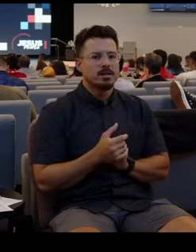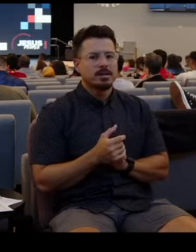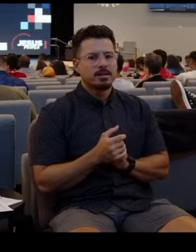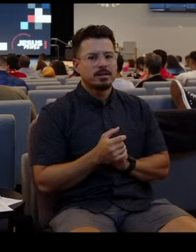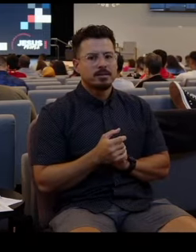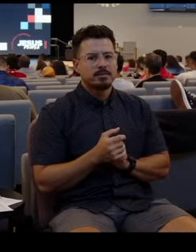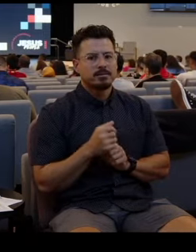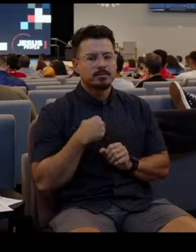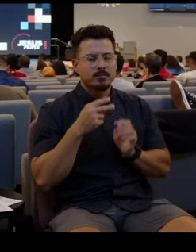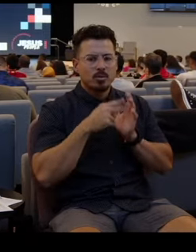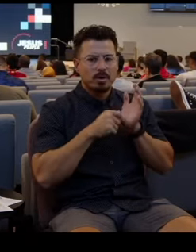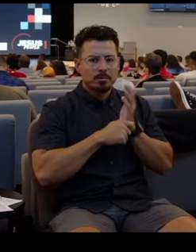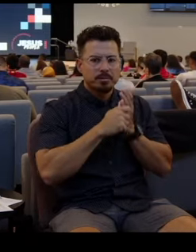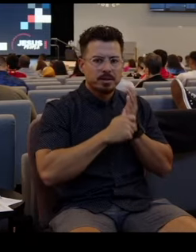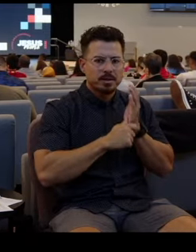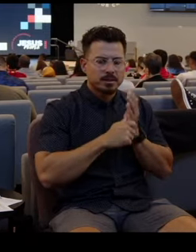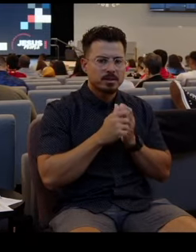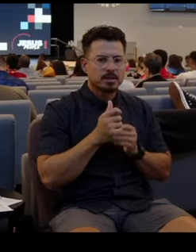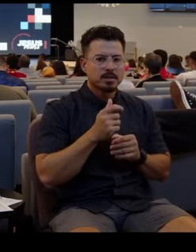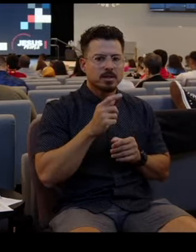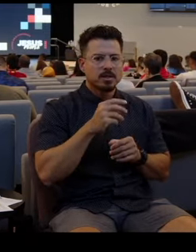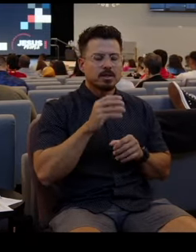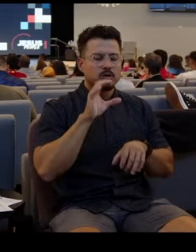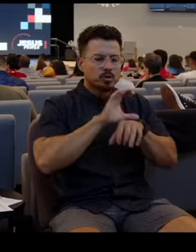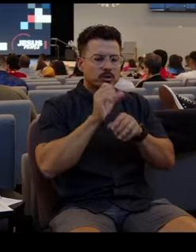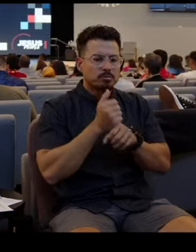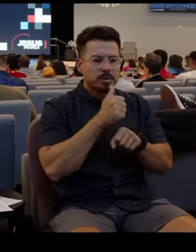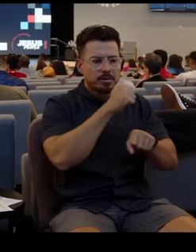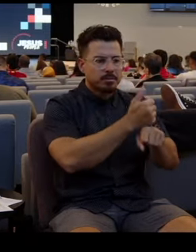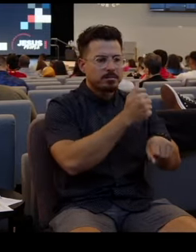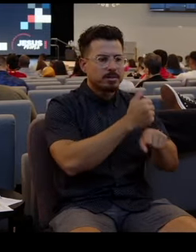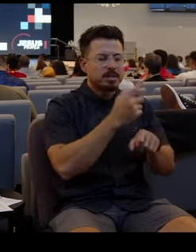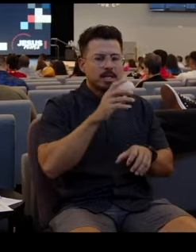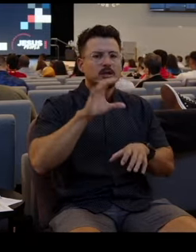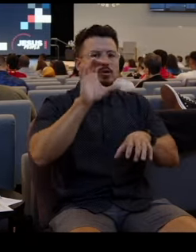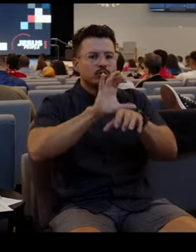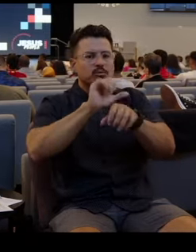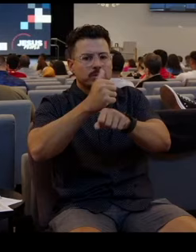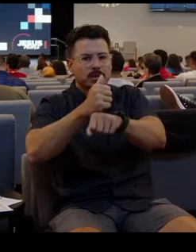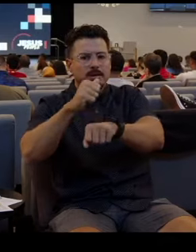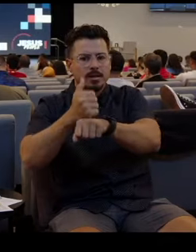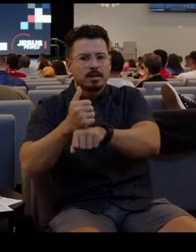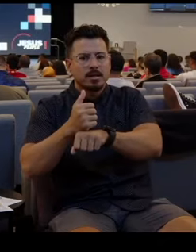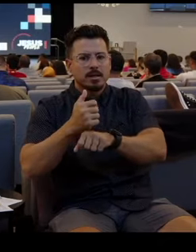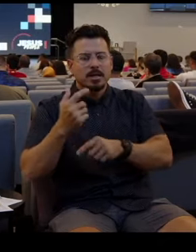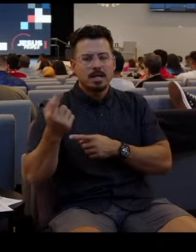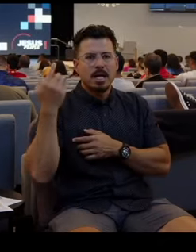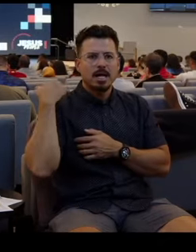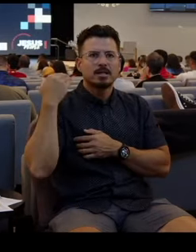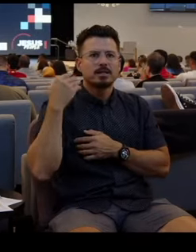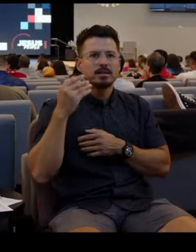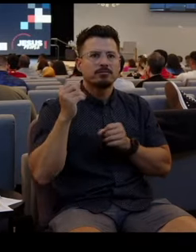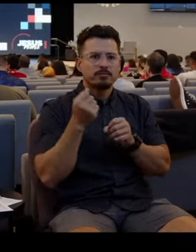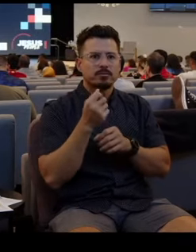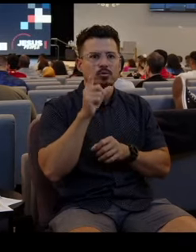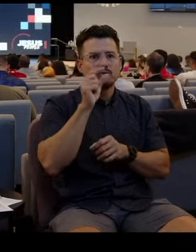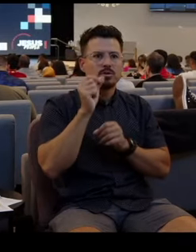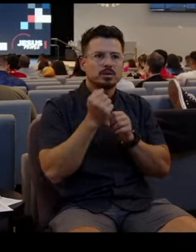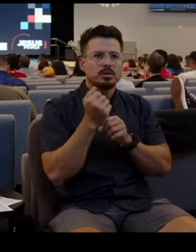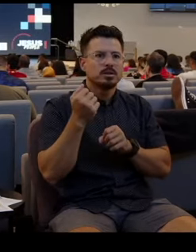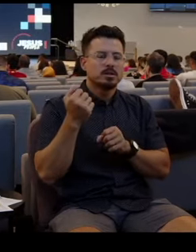I read an article recently about church planting that said that church planting has, in the last couple of decades,